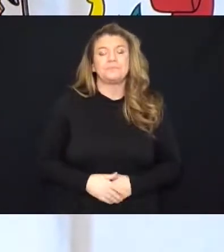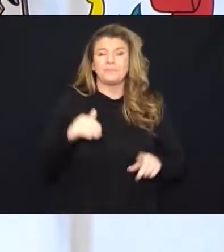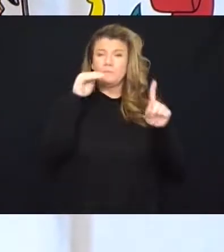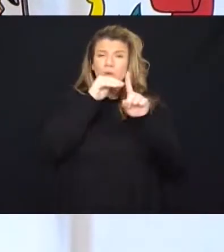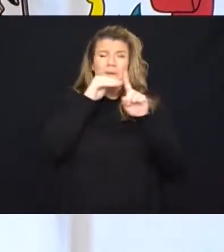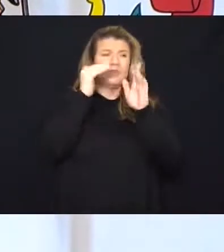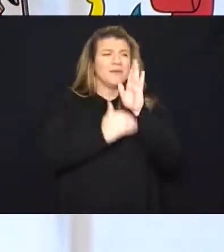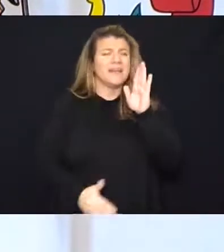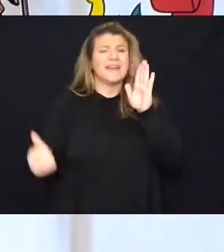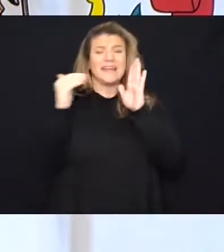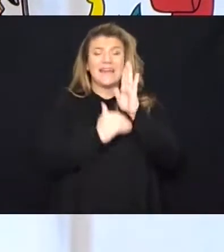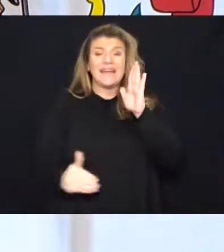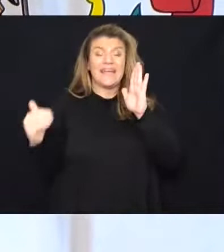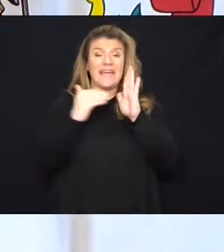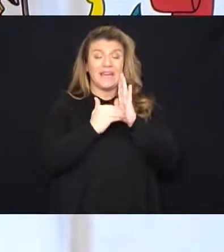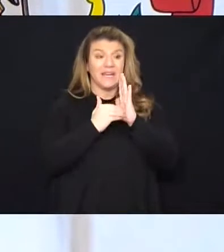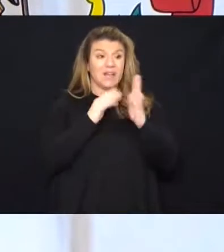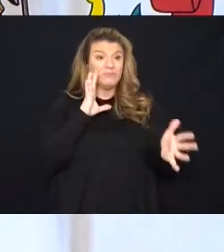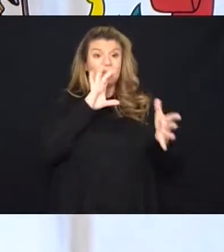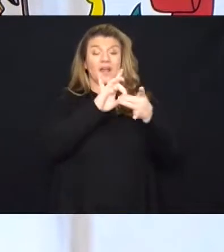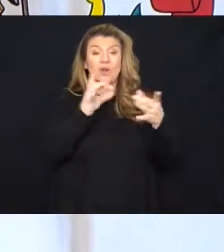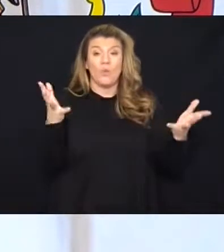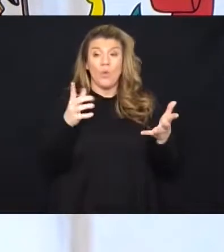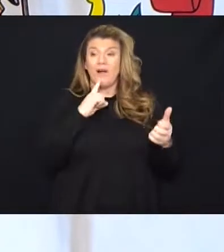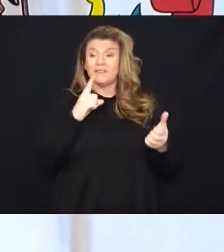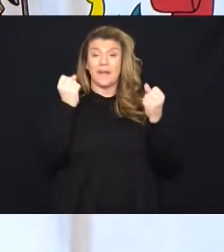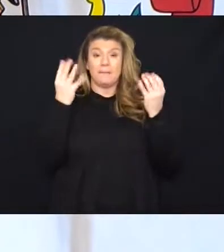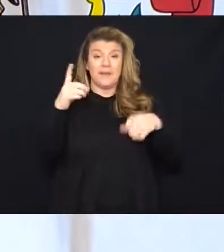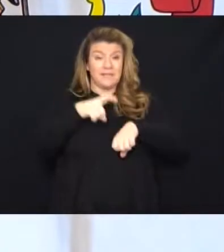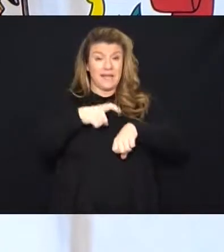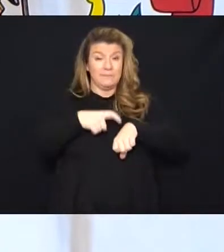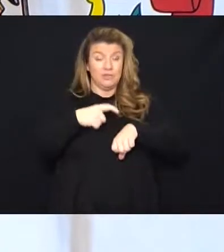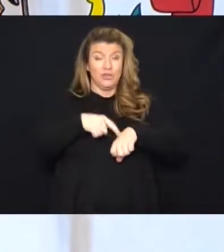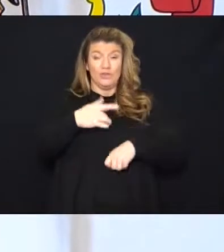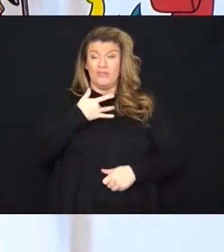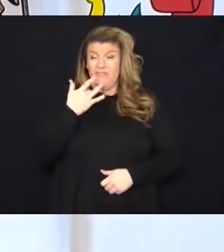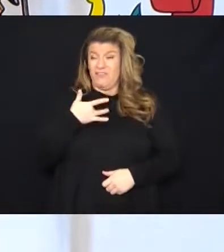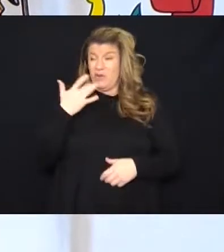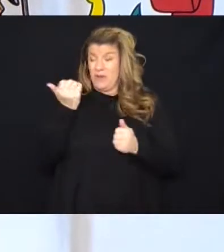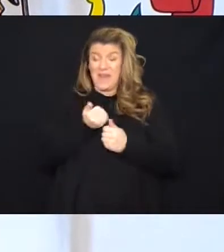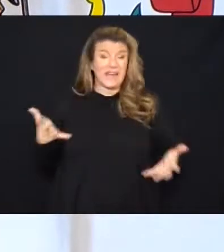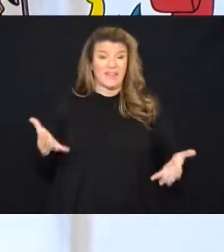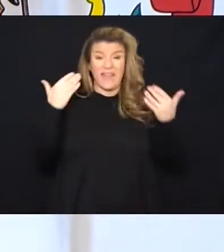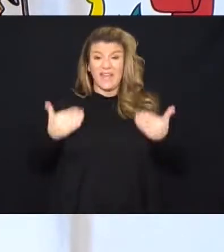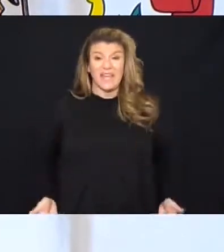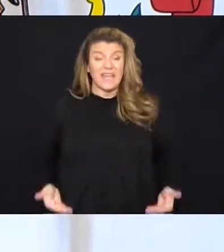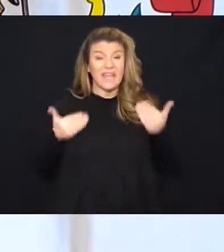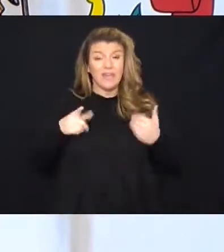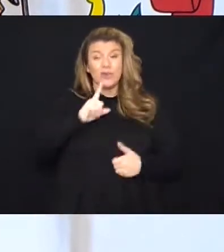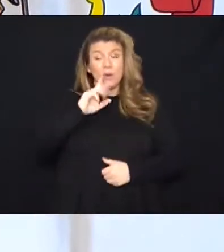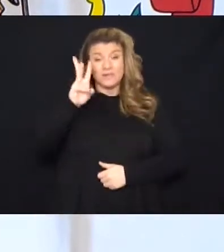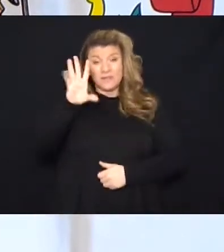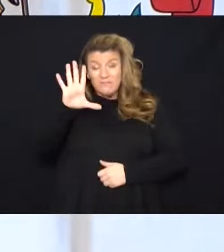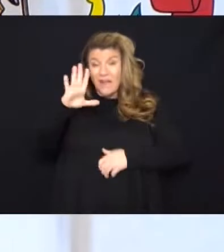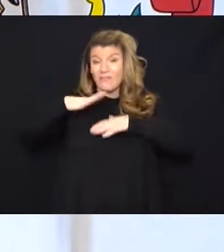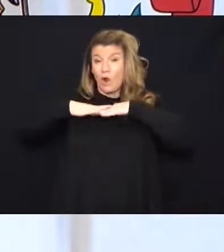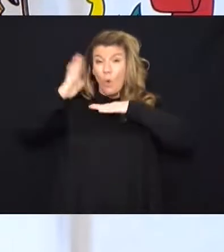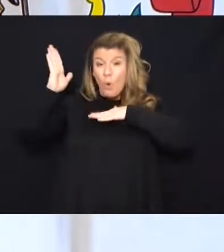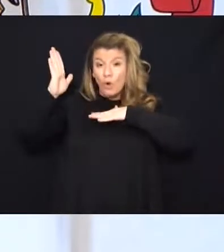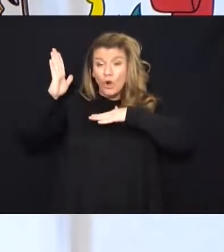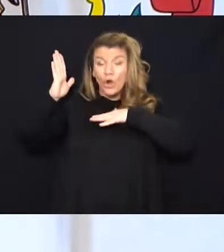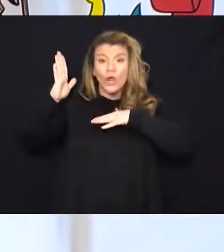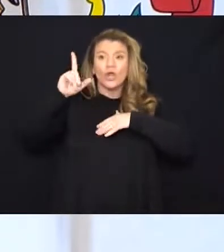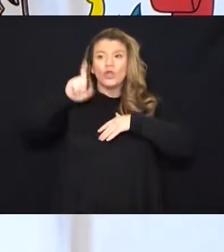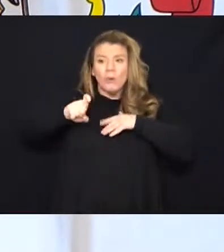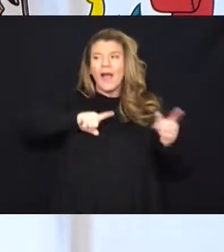over about the fact, like I've said many times, if you get any symptoms whatsoever and you're 65 years of age and older, you've got to